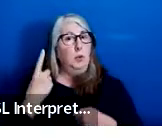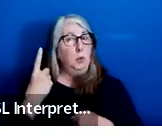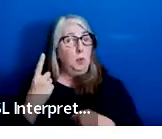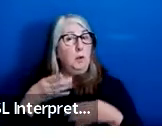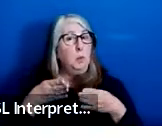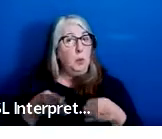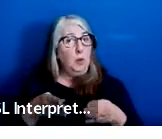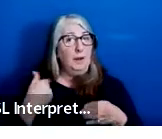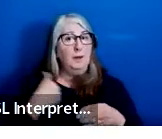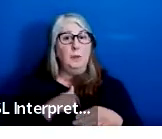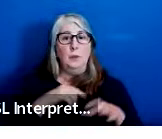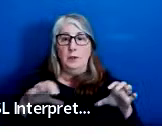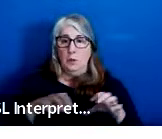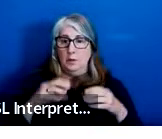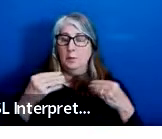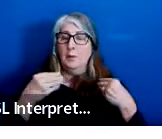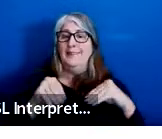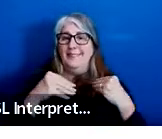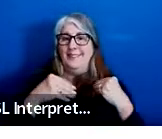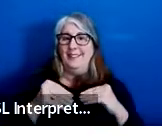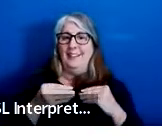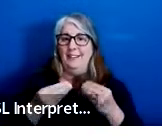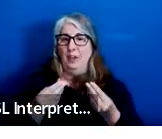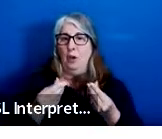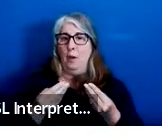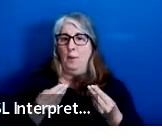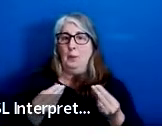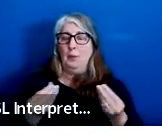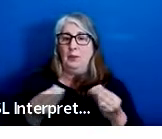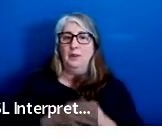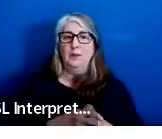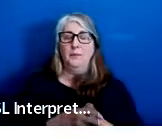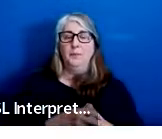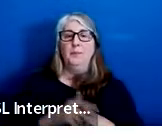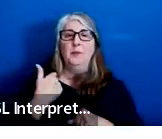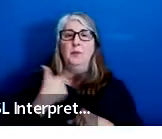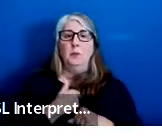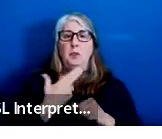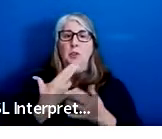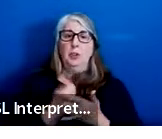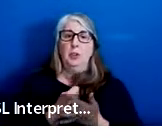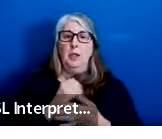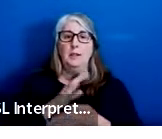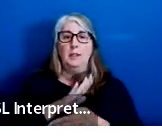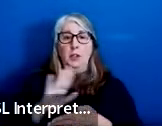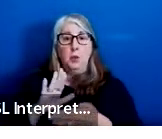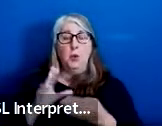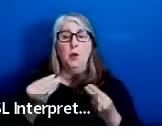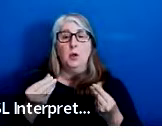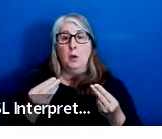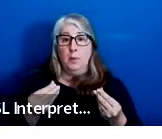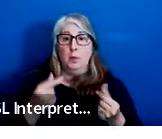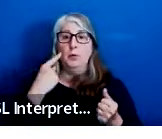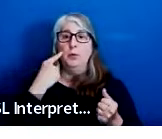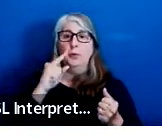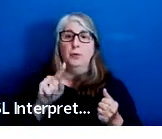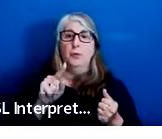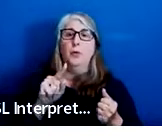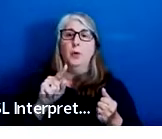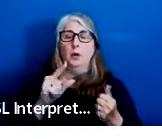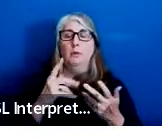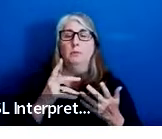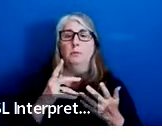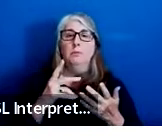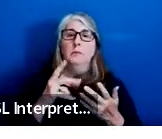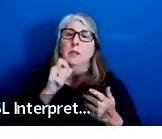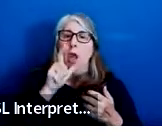do that is by selling the compost. So we are utilizing your compost to keep us from having